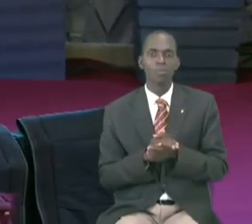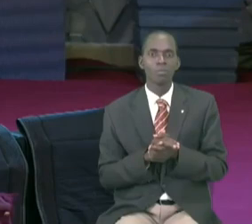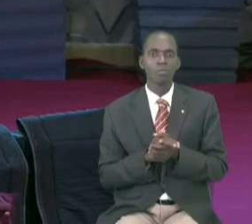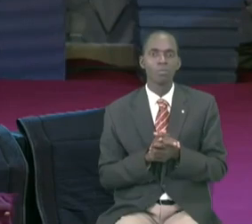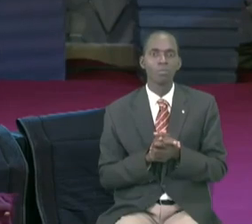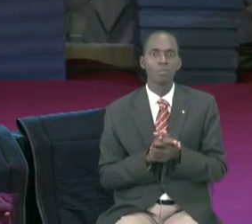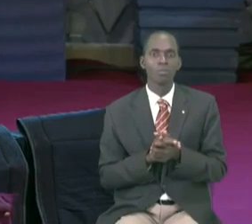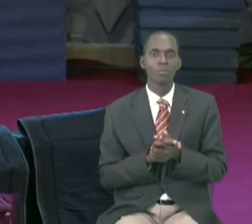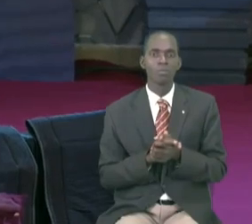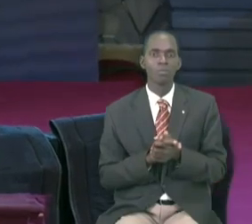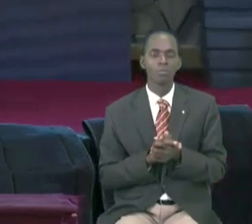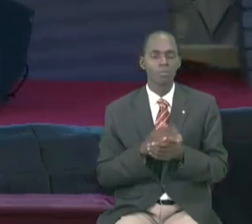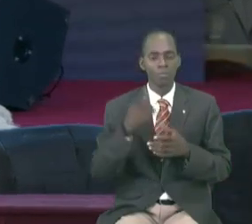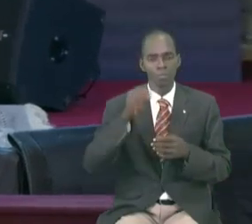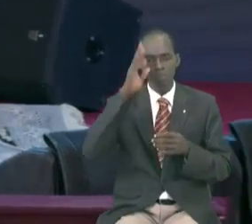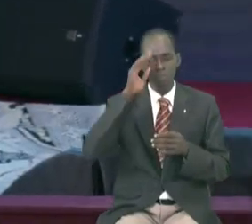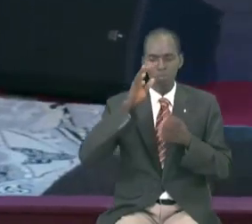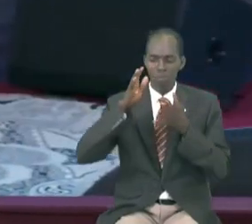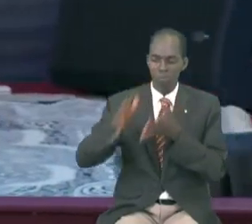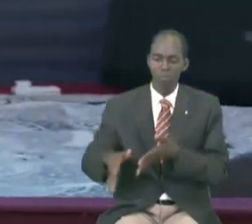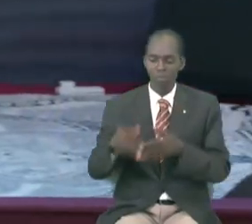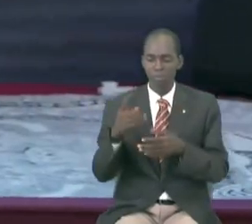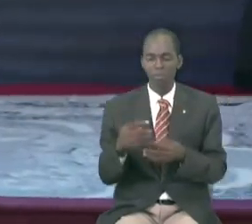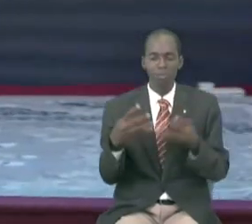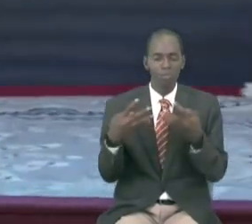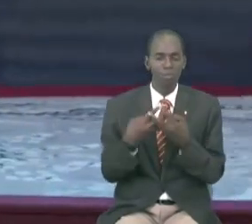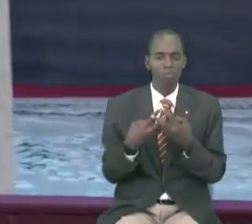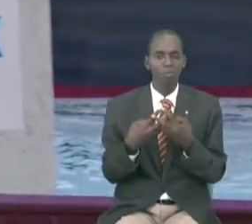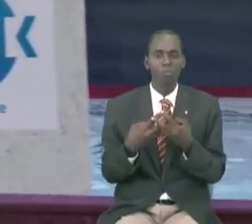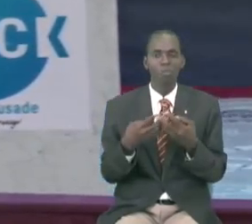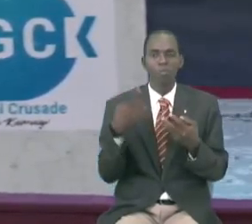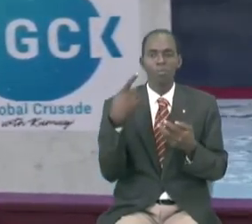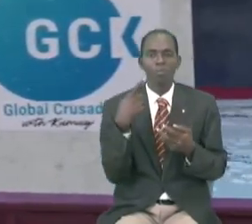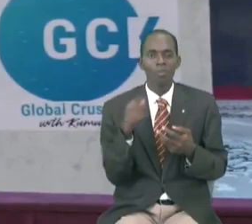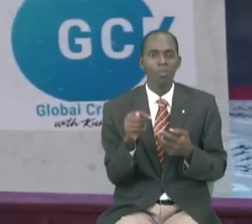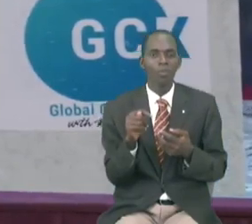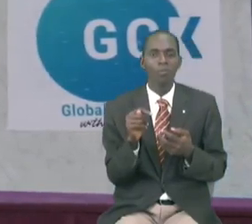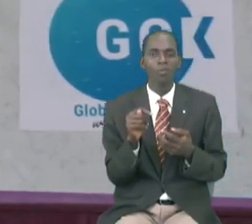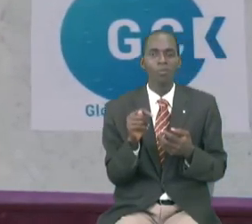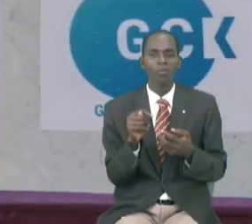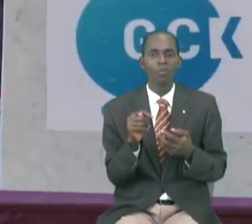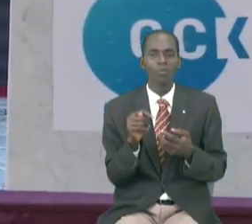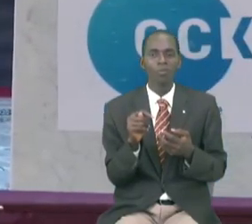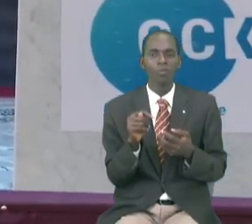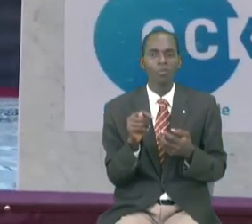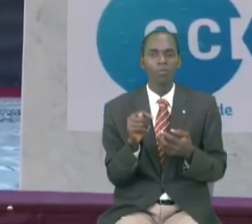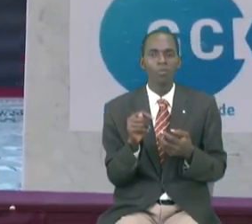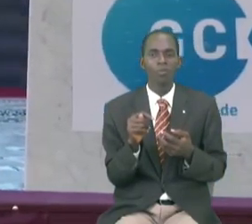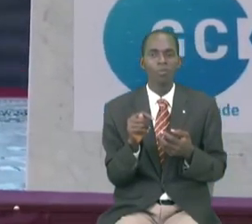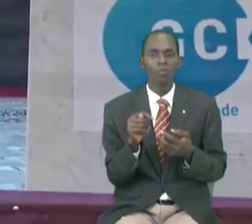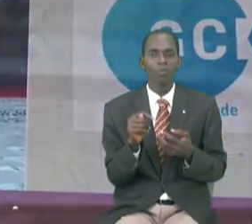behind him. He didn't burn the net. He kept the